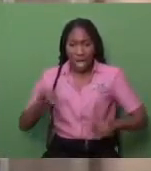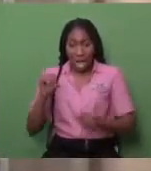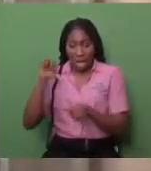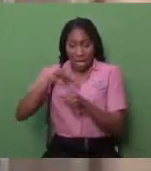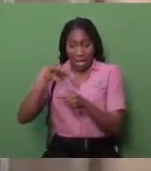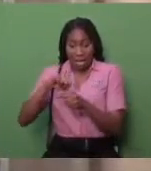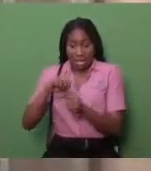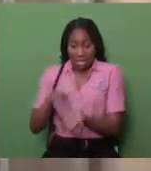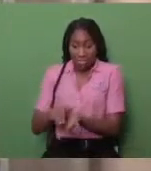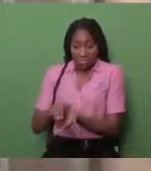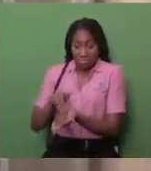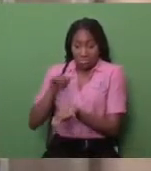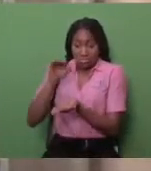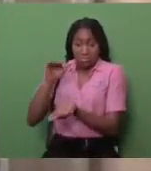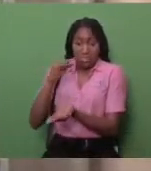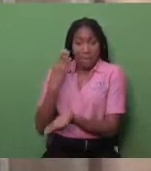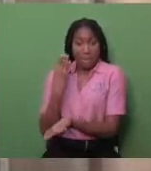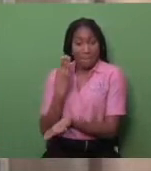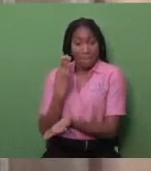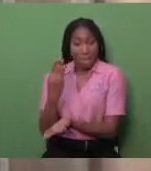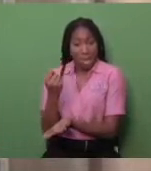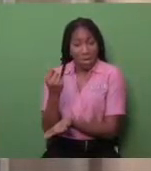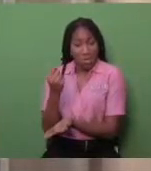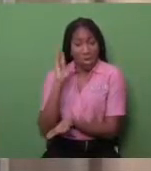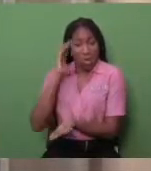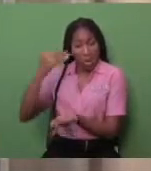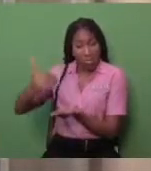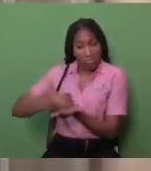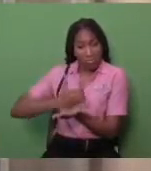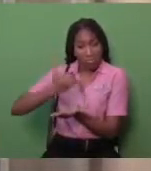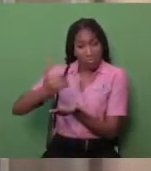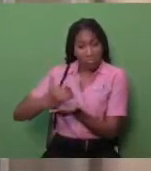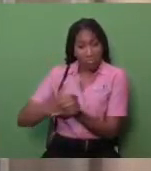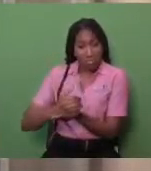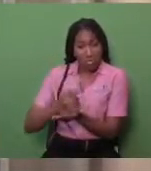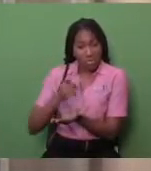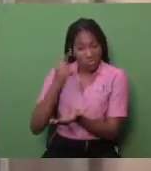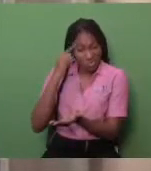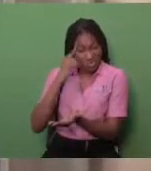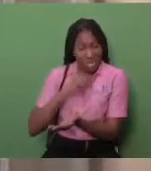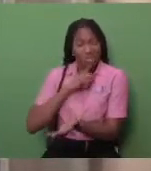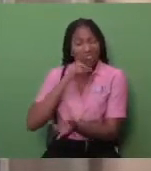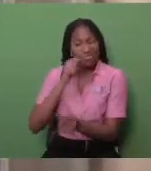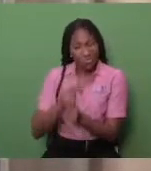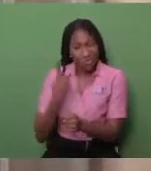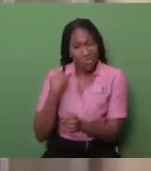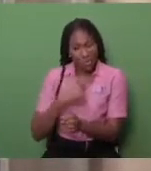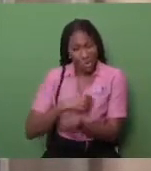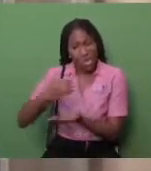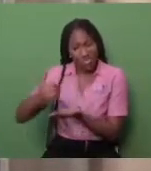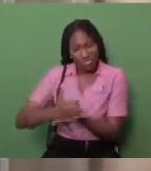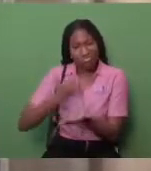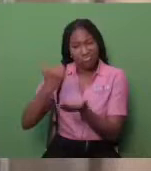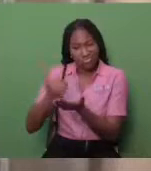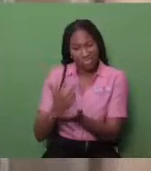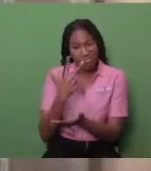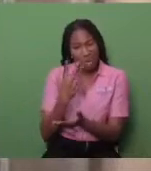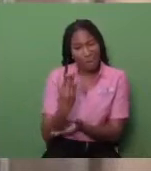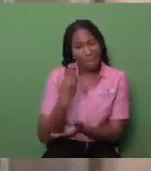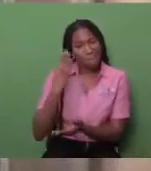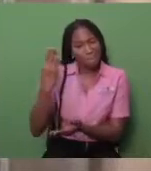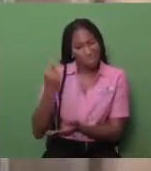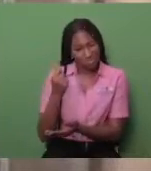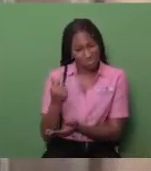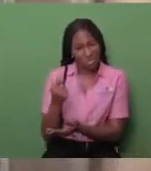in the next year. Minister, you think that will really happen? The fact is that under your watch, gas